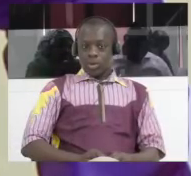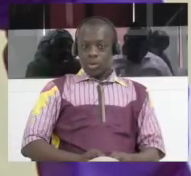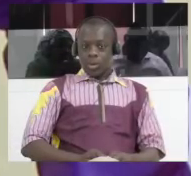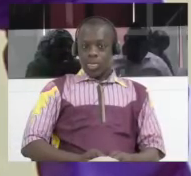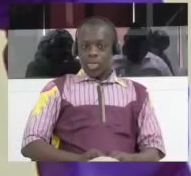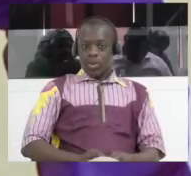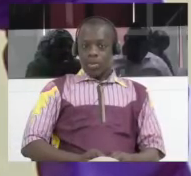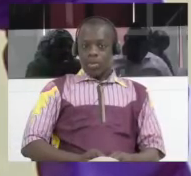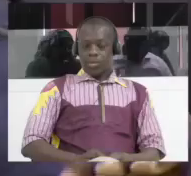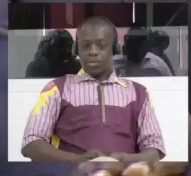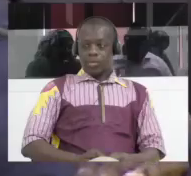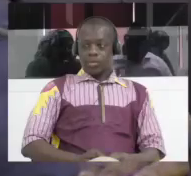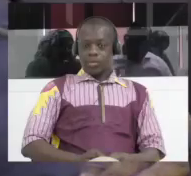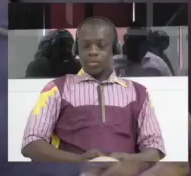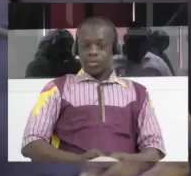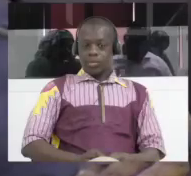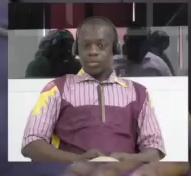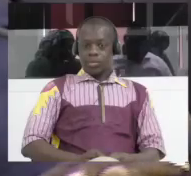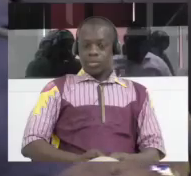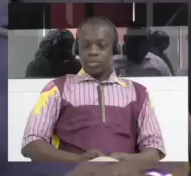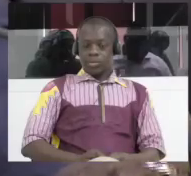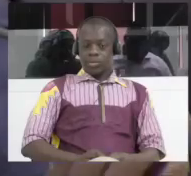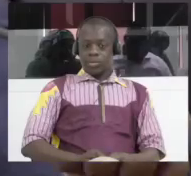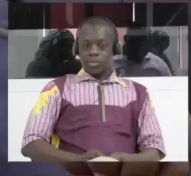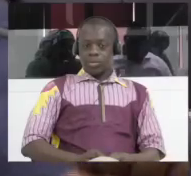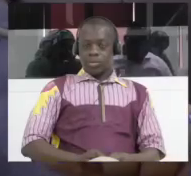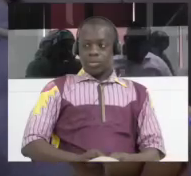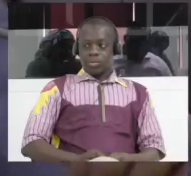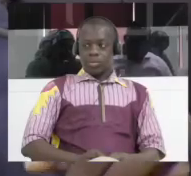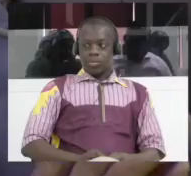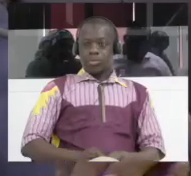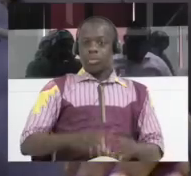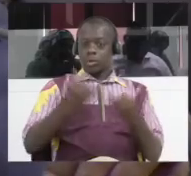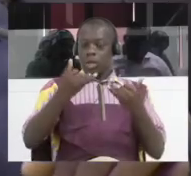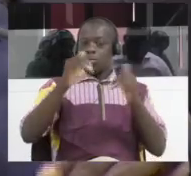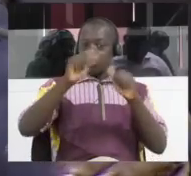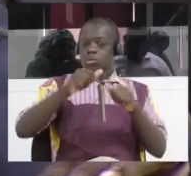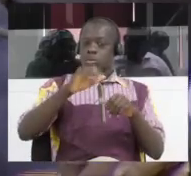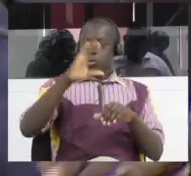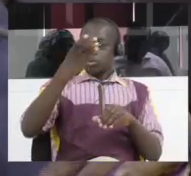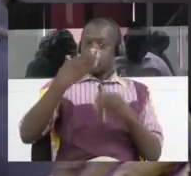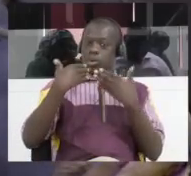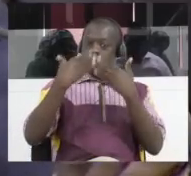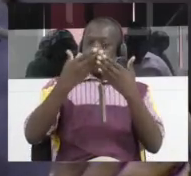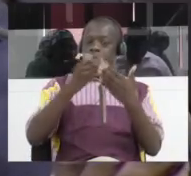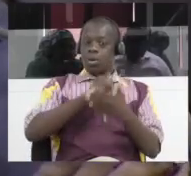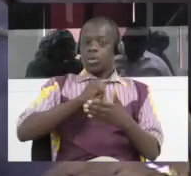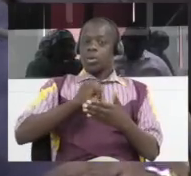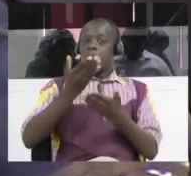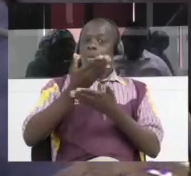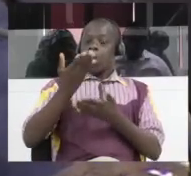Now, can you tell us where you were